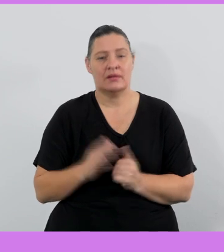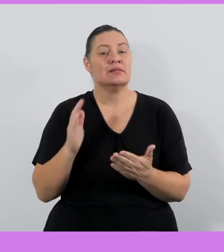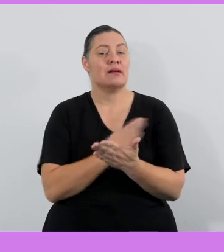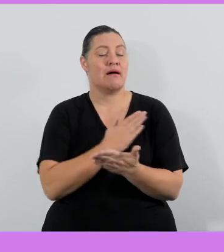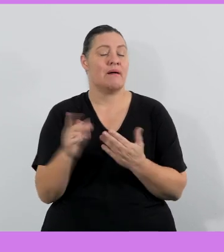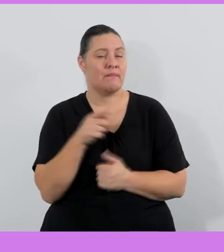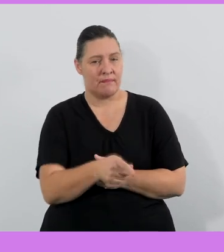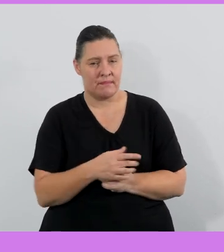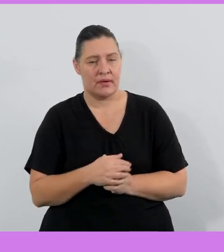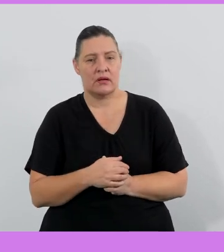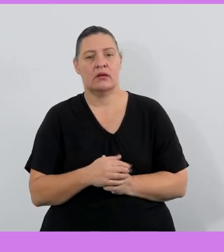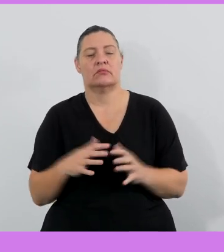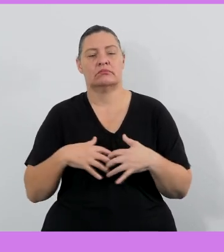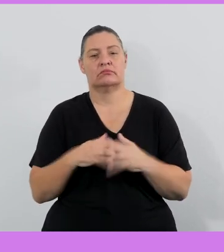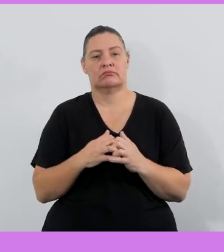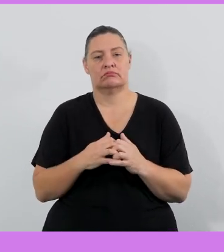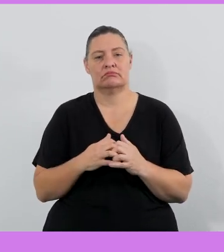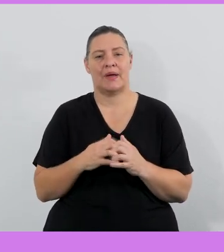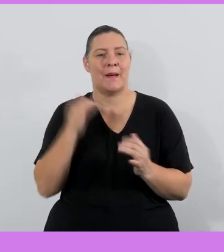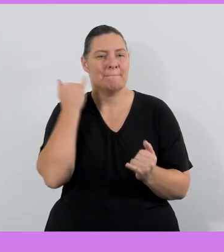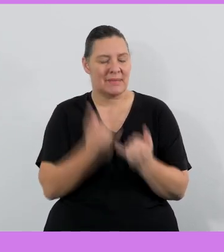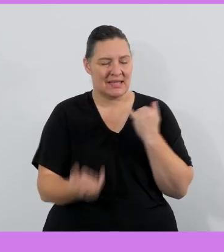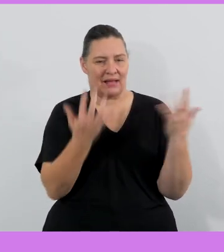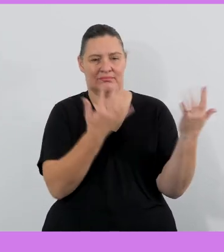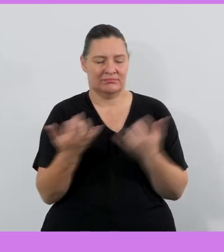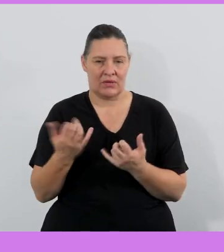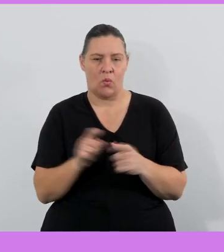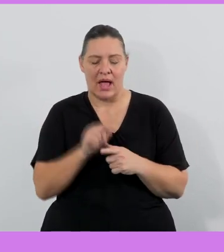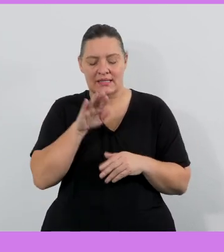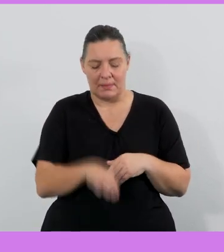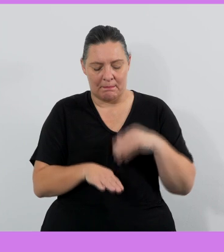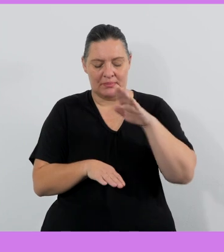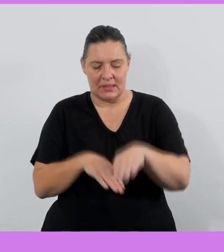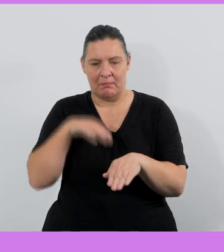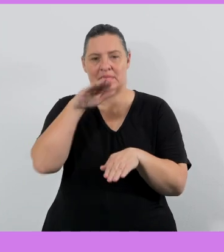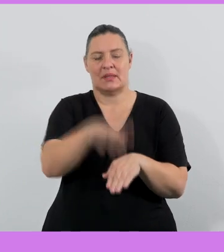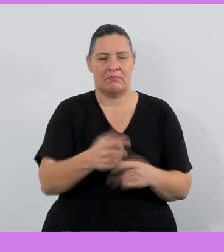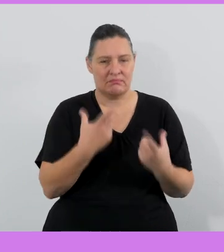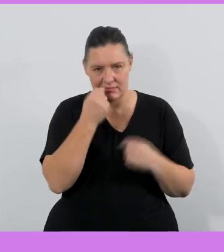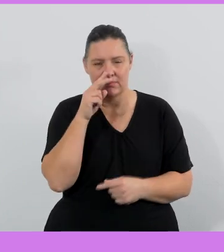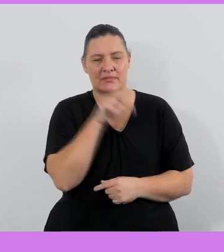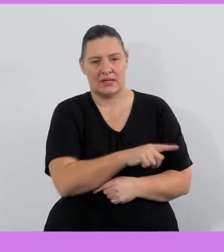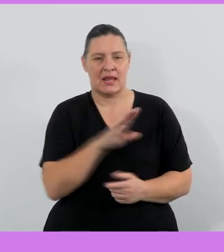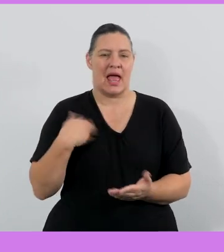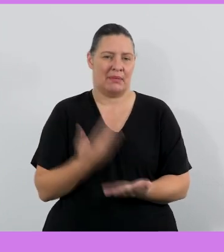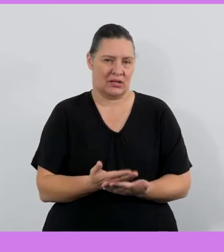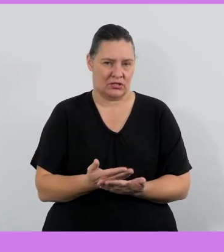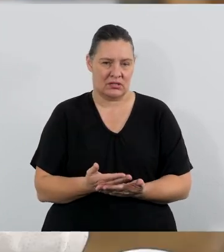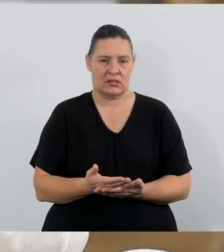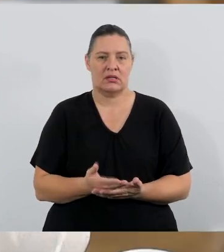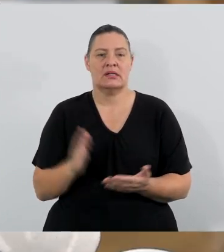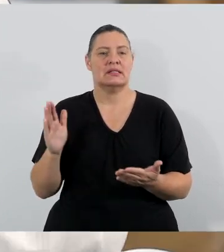of it is making of computational mistakes in a multi-step problem. You've seen now when we did the application